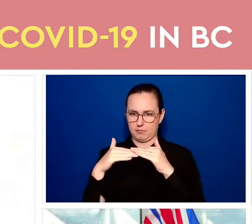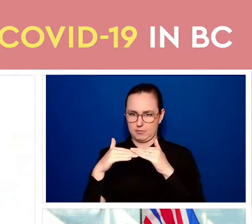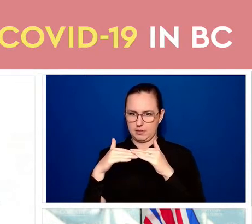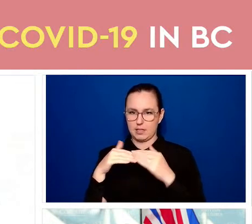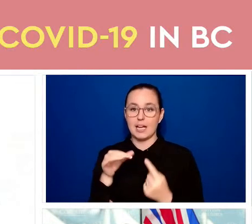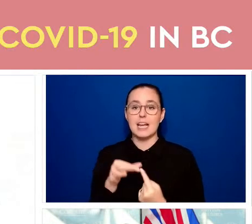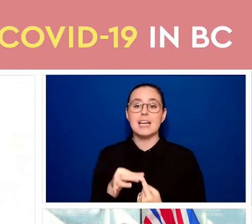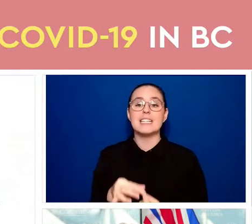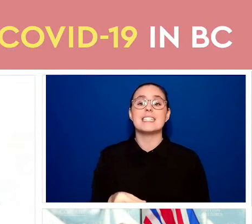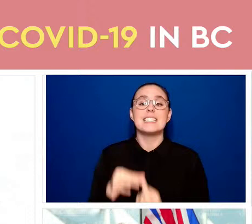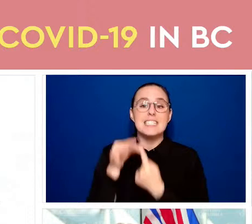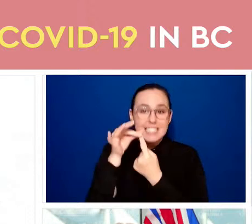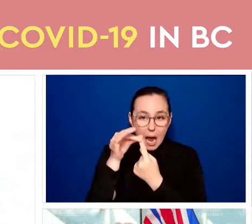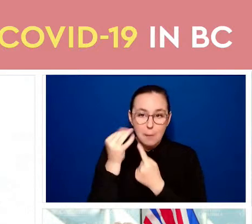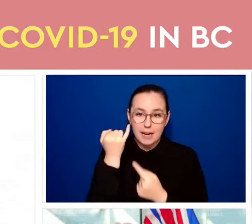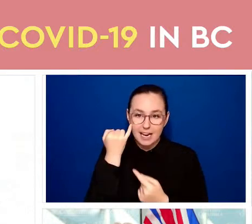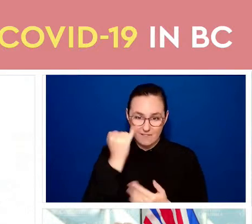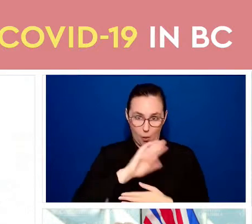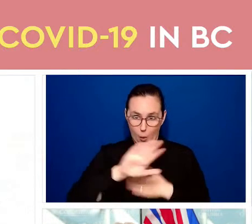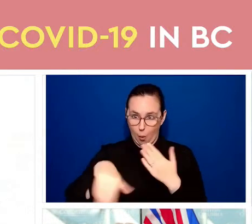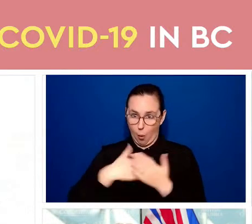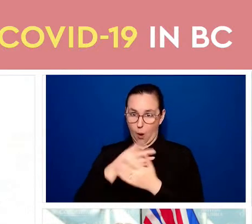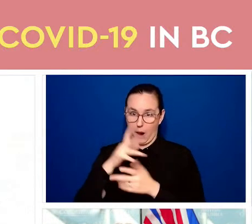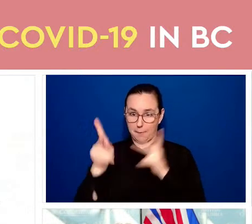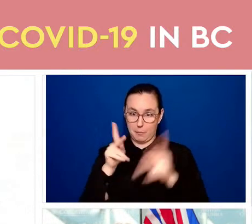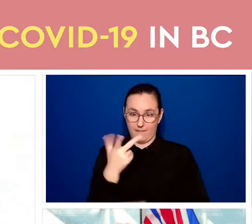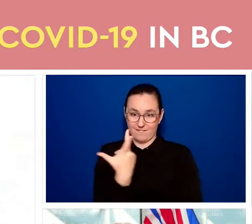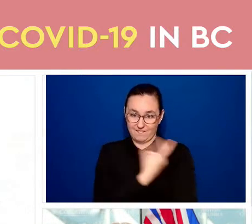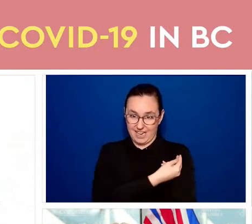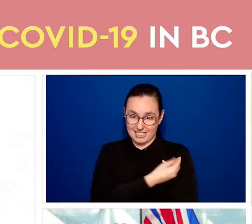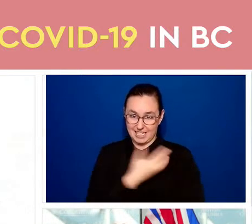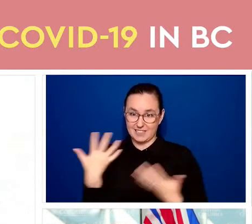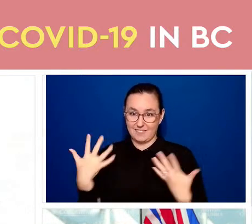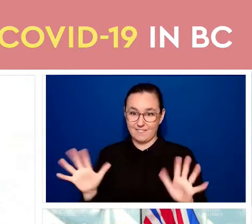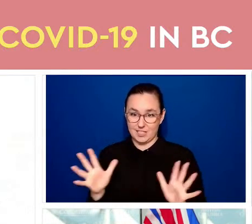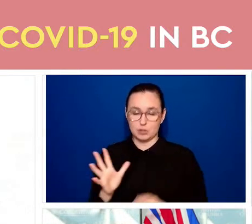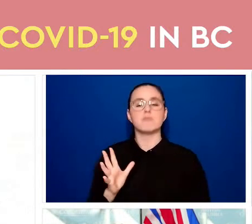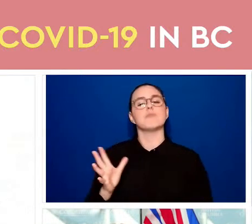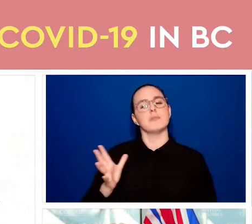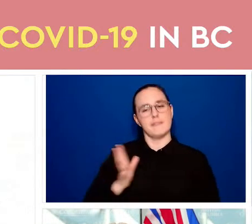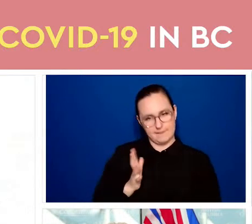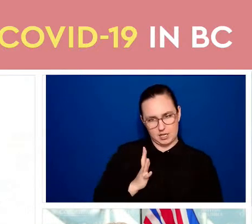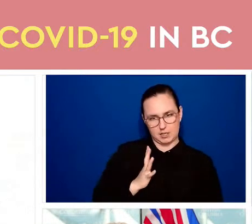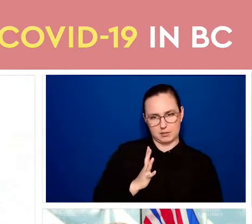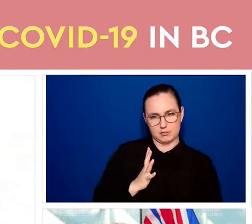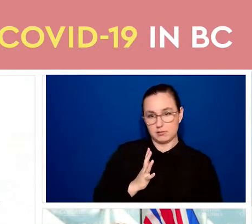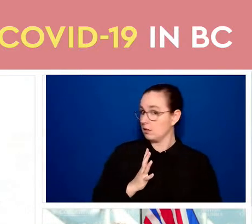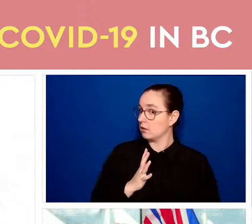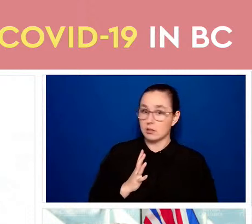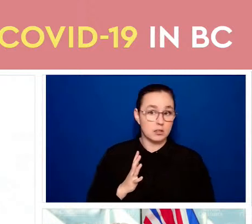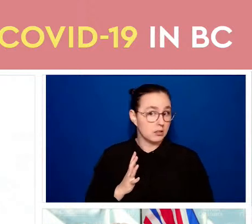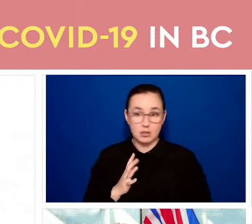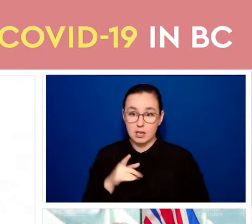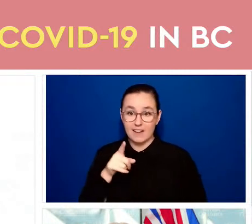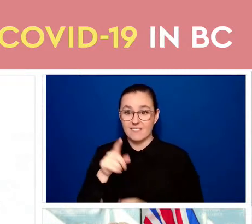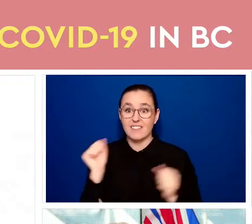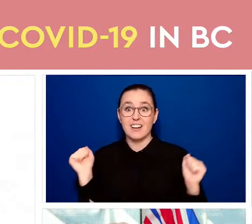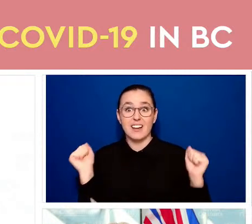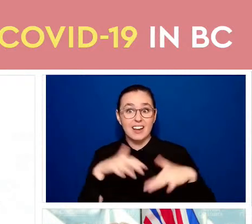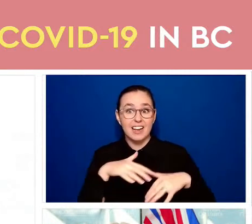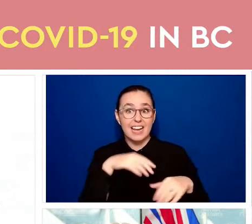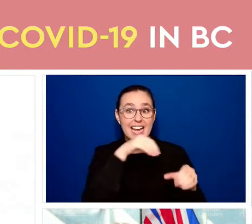fully vaccinated. So this is where we know that if we are coming together, particularly indoors, where this transmission can